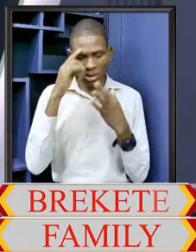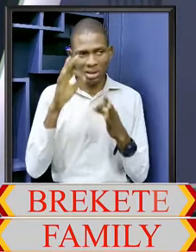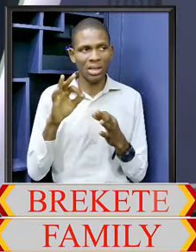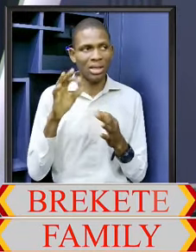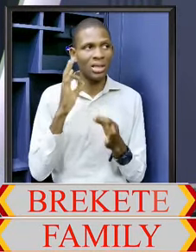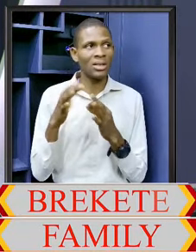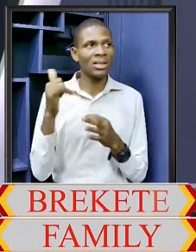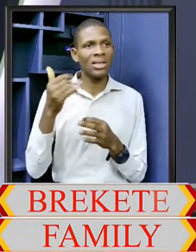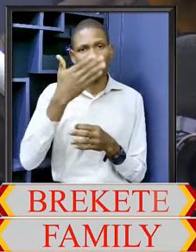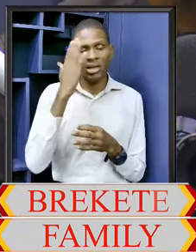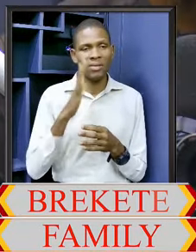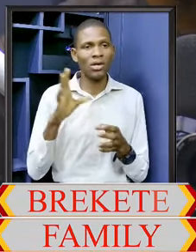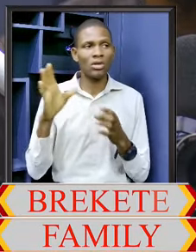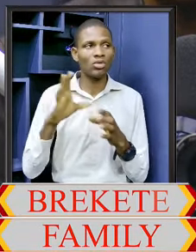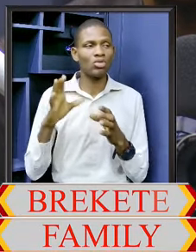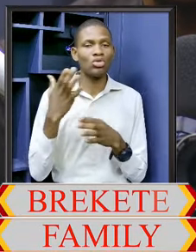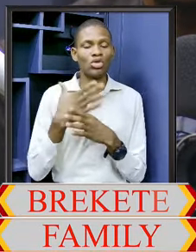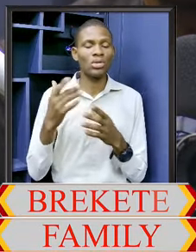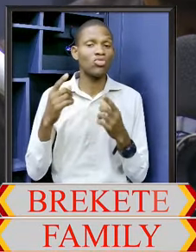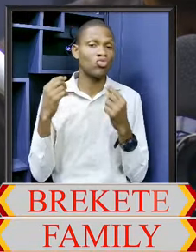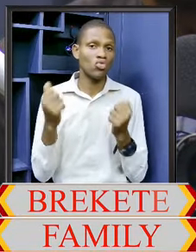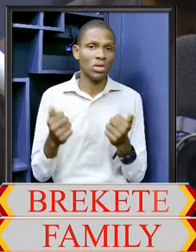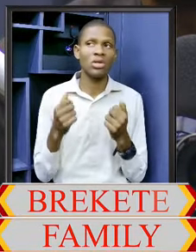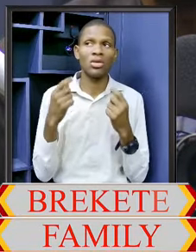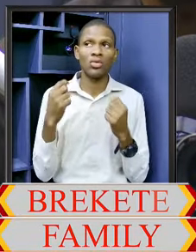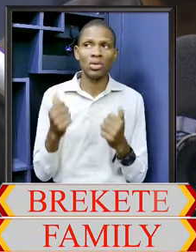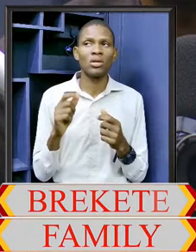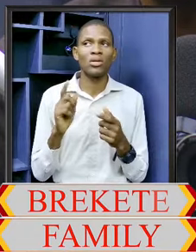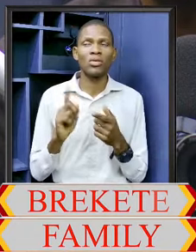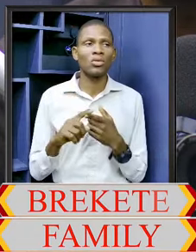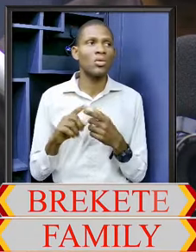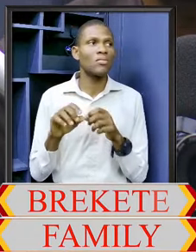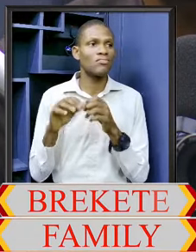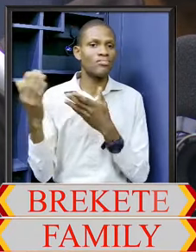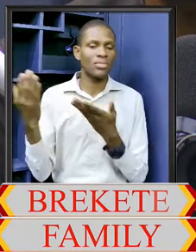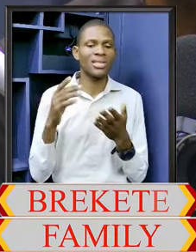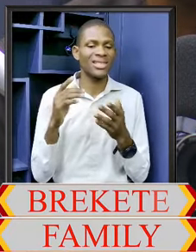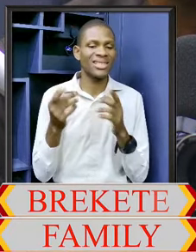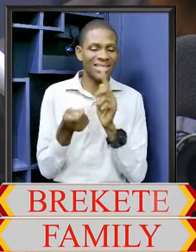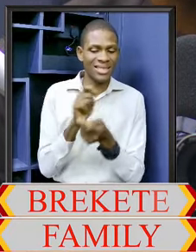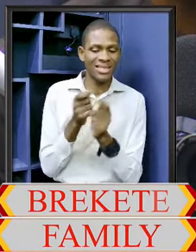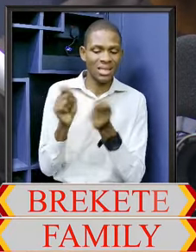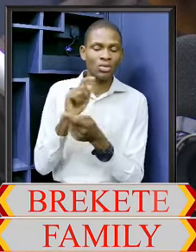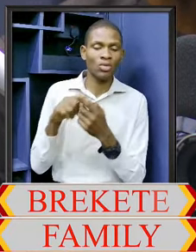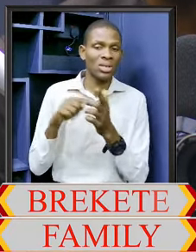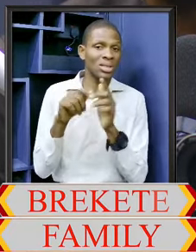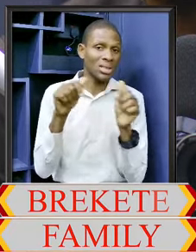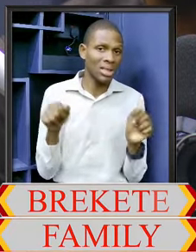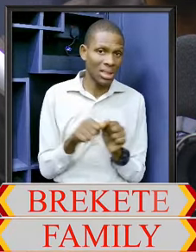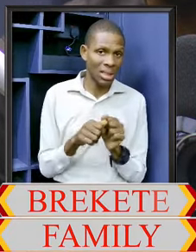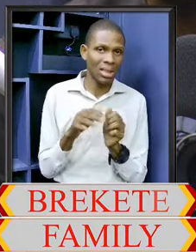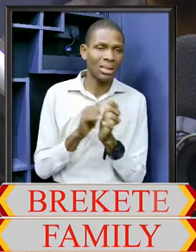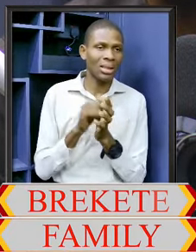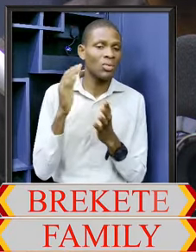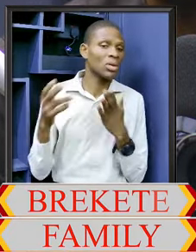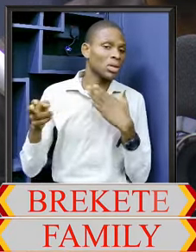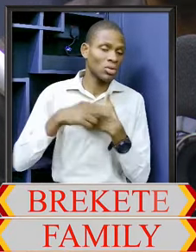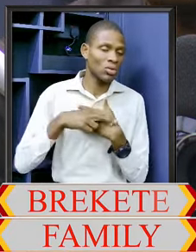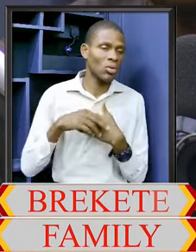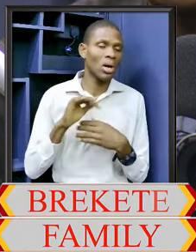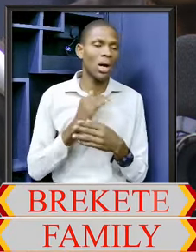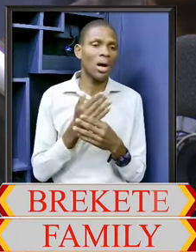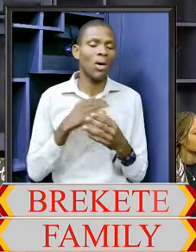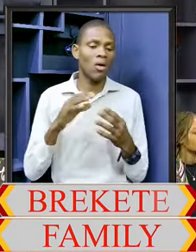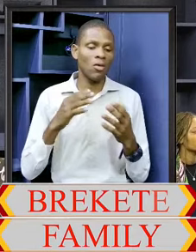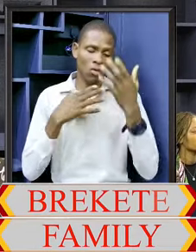If they never begin do something quick to bring changes to these areas, we go begin return and restore